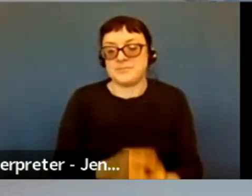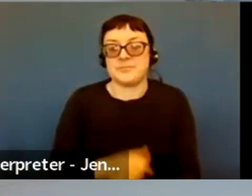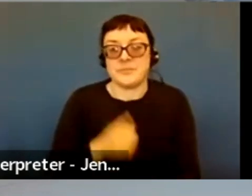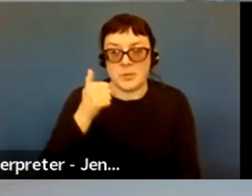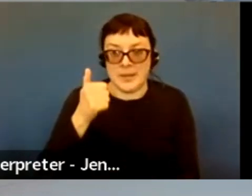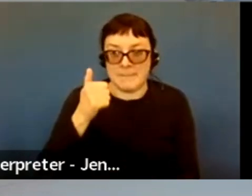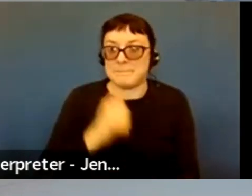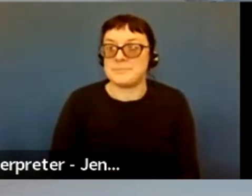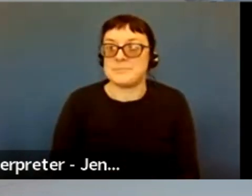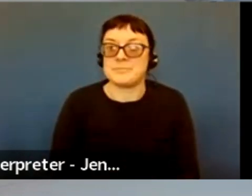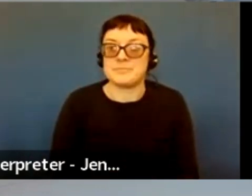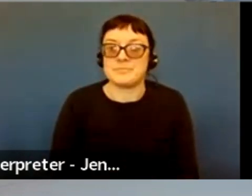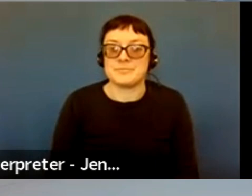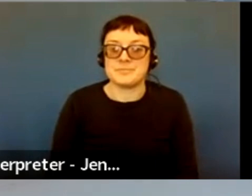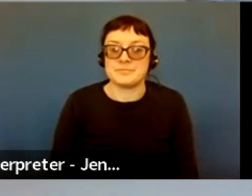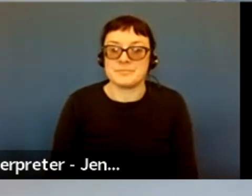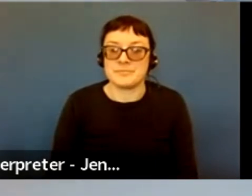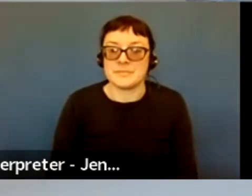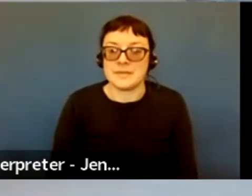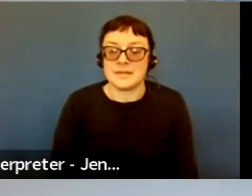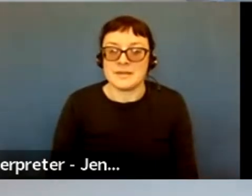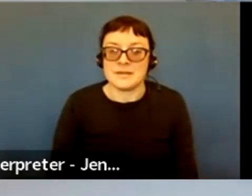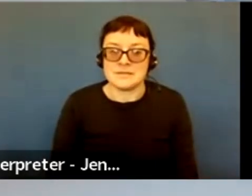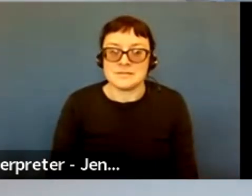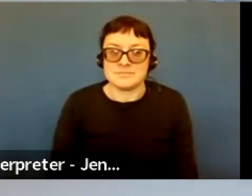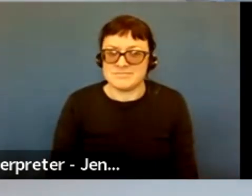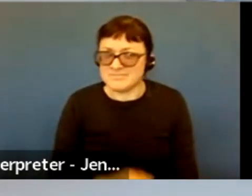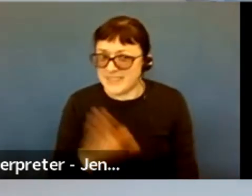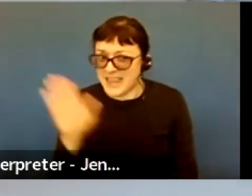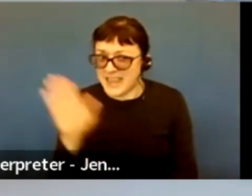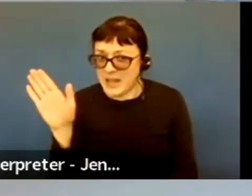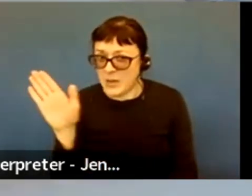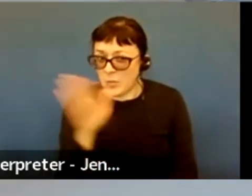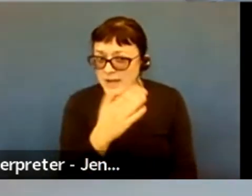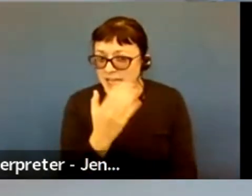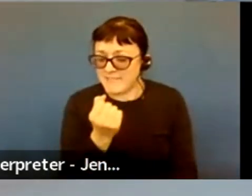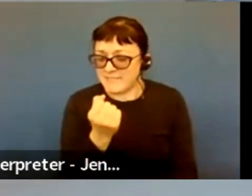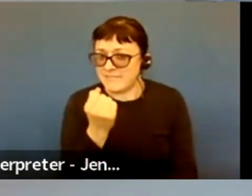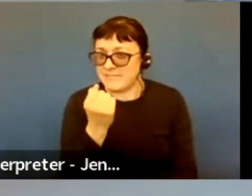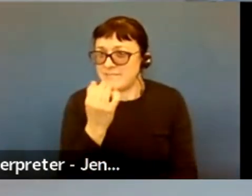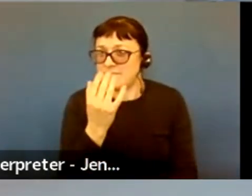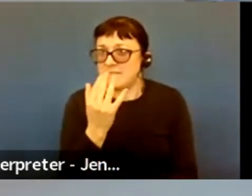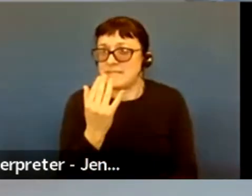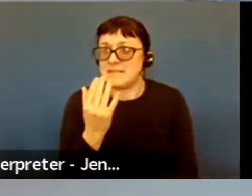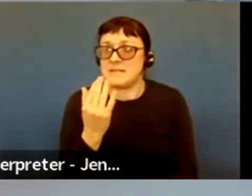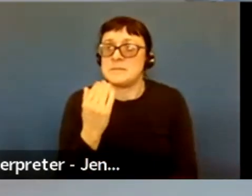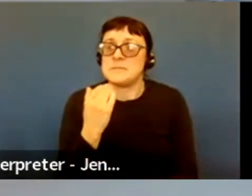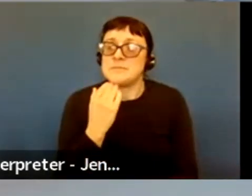Okay? So, does anybody have